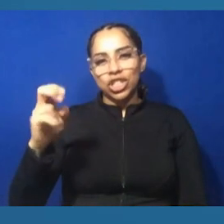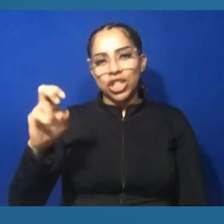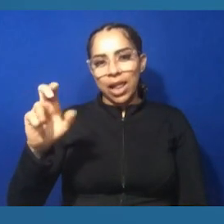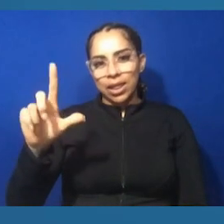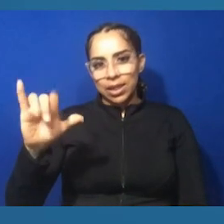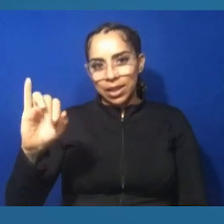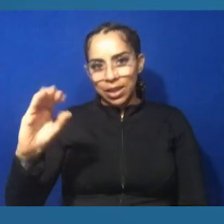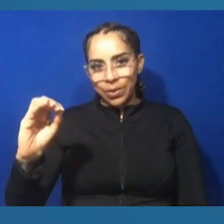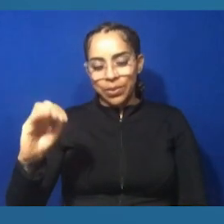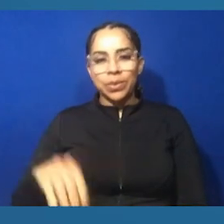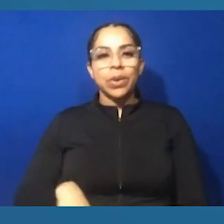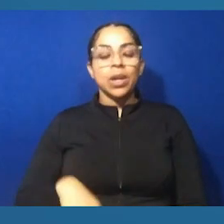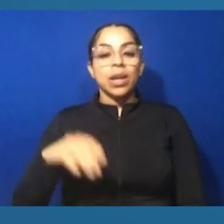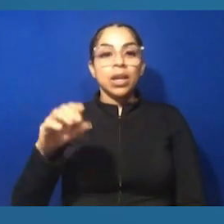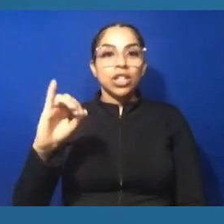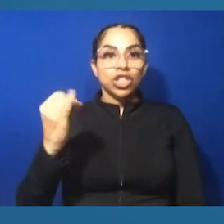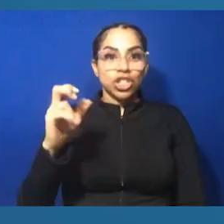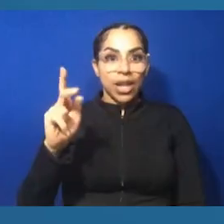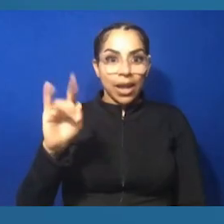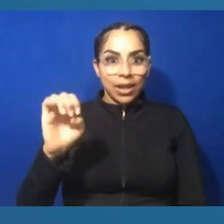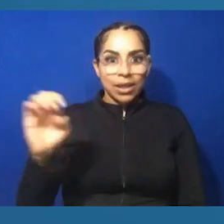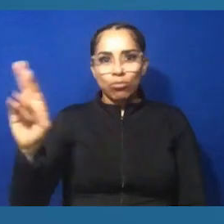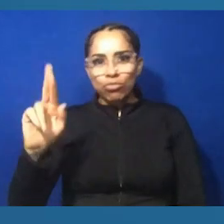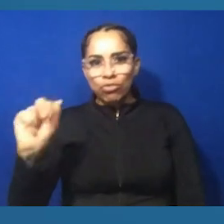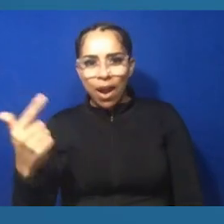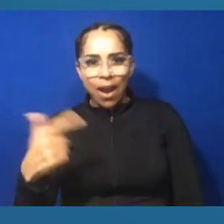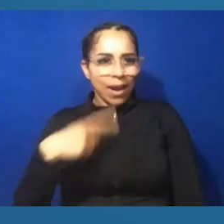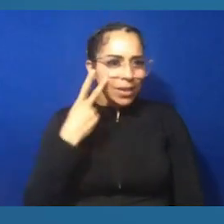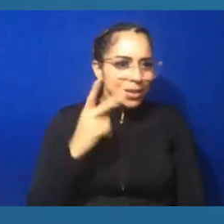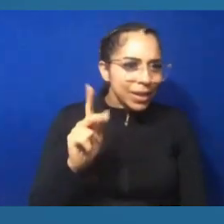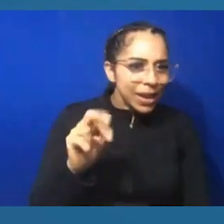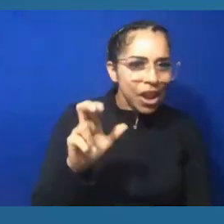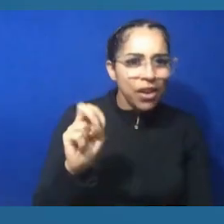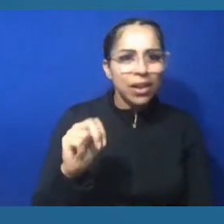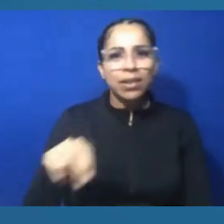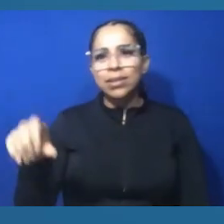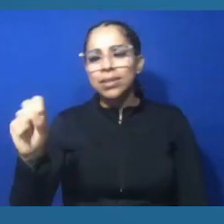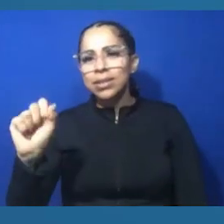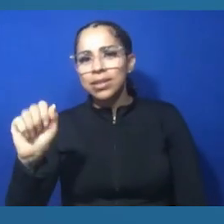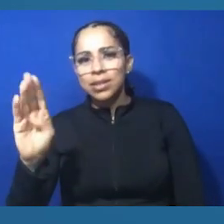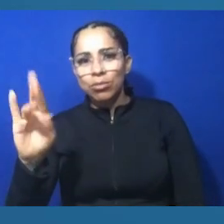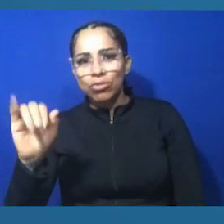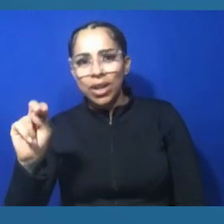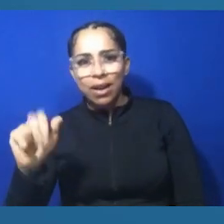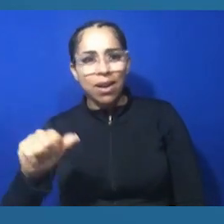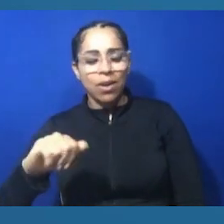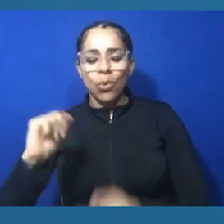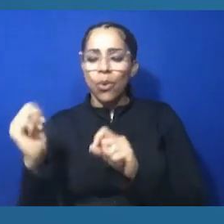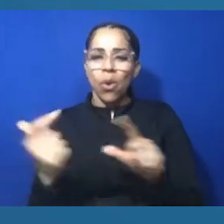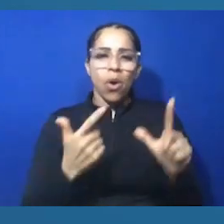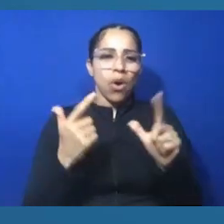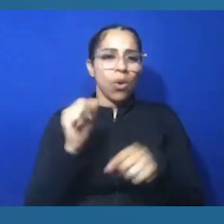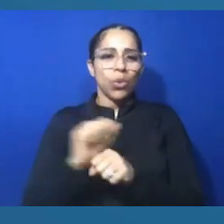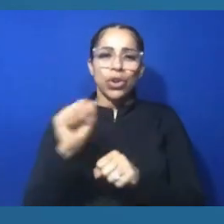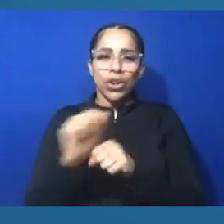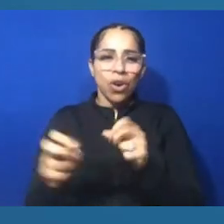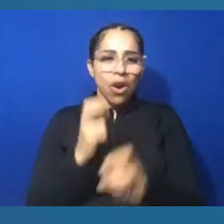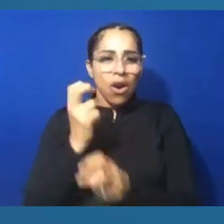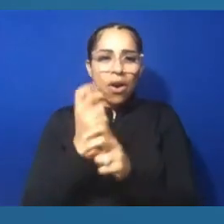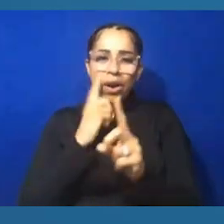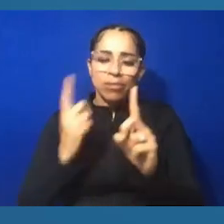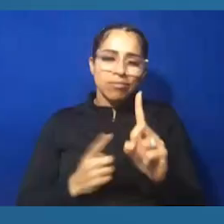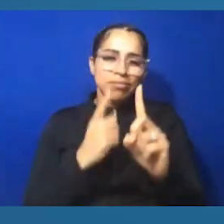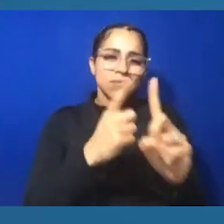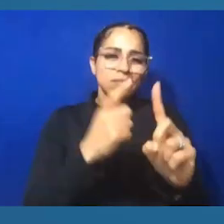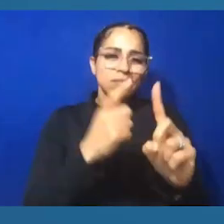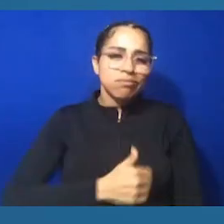and Jackie Bray. And I see Karen Scher, and I see Sabrina there, Breyer, who all work so hard on this day after day after day, and you have an